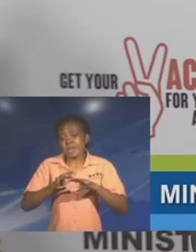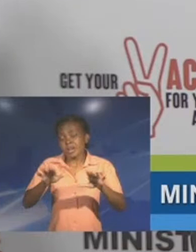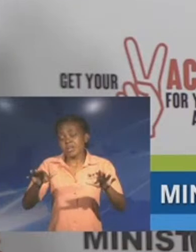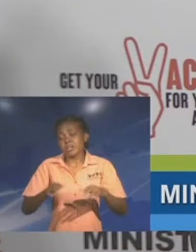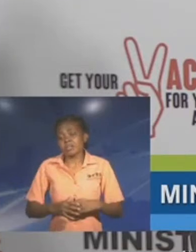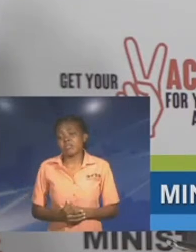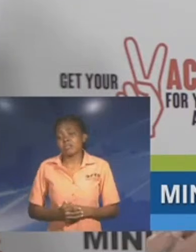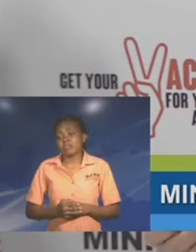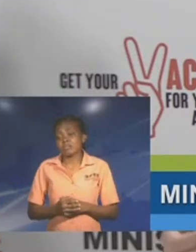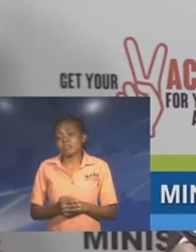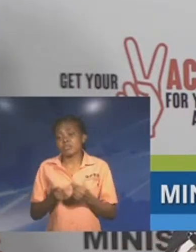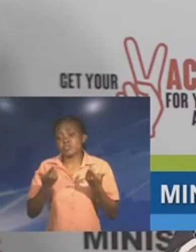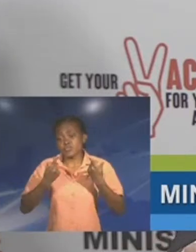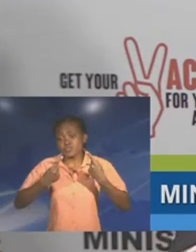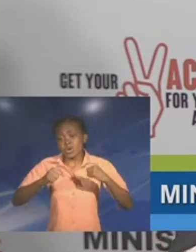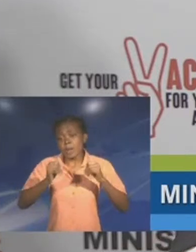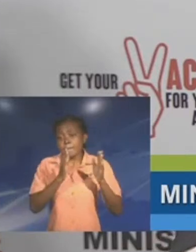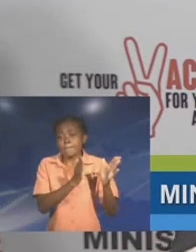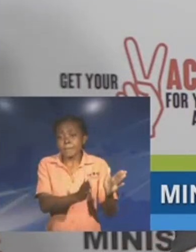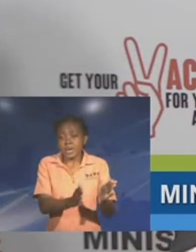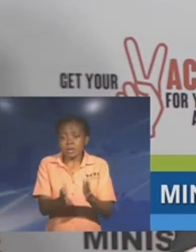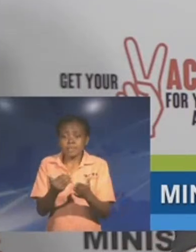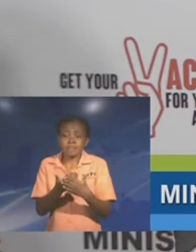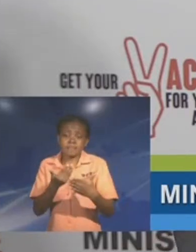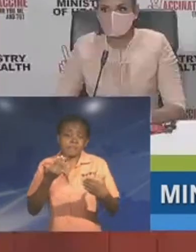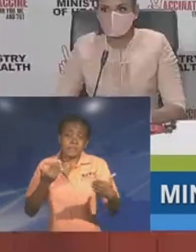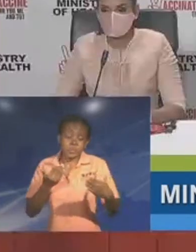mitigation strategies in place.